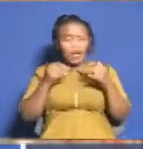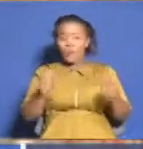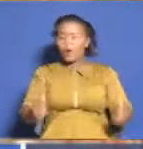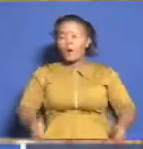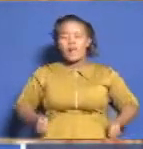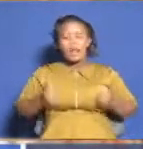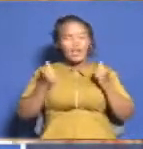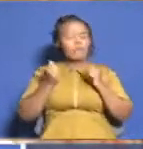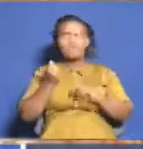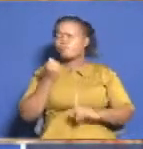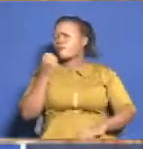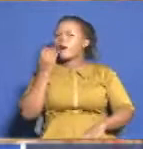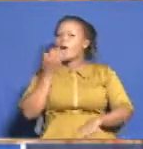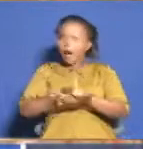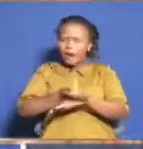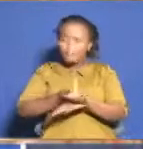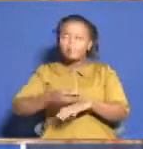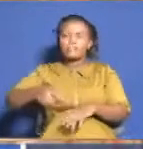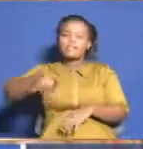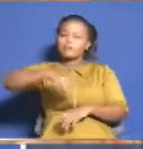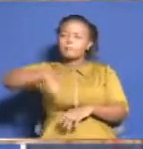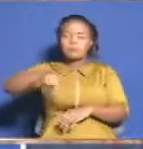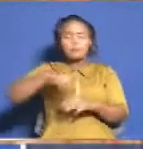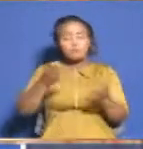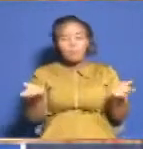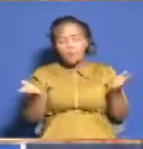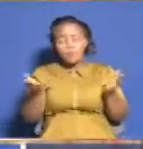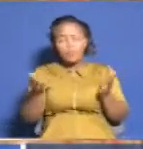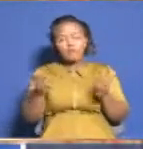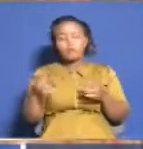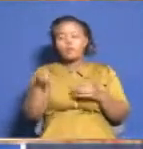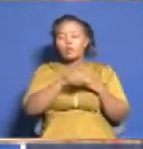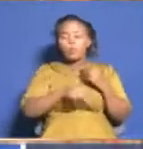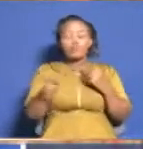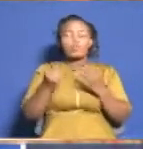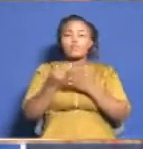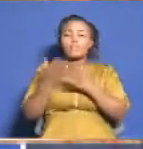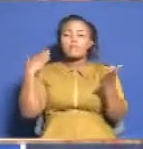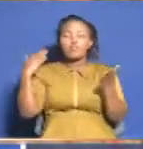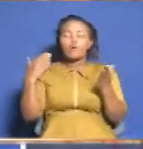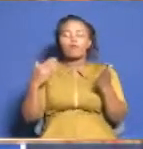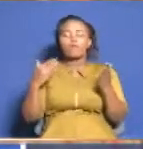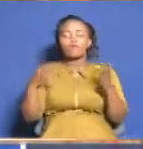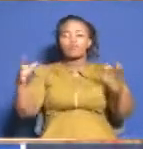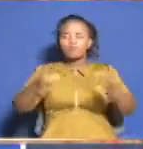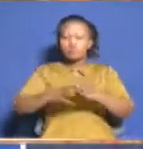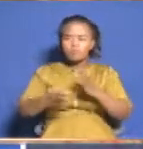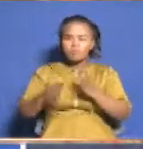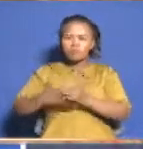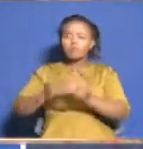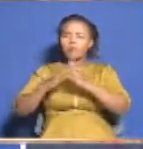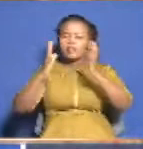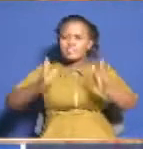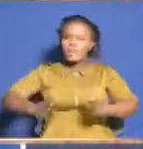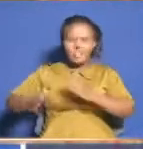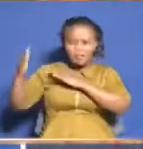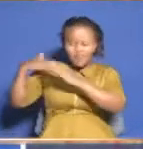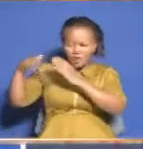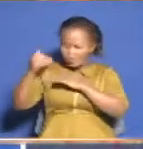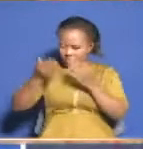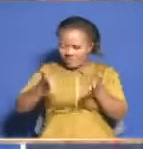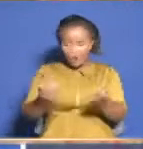been really fair for us. Like the goals that our forefathers had, I don't really see them.